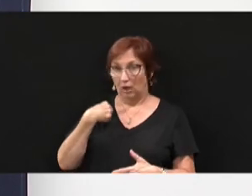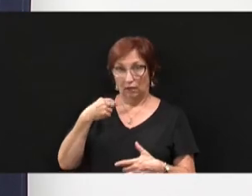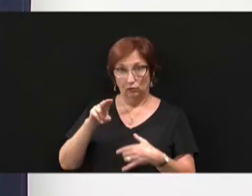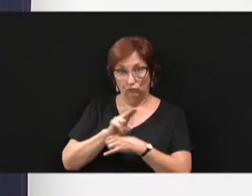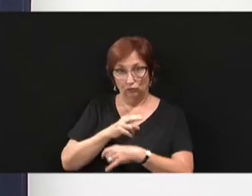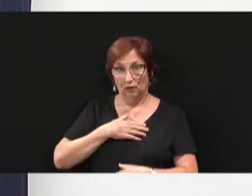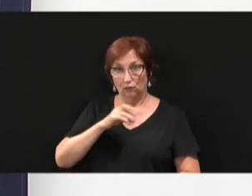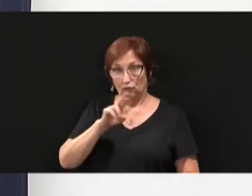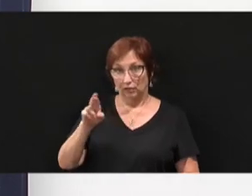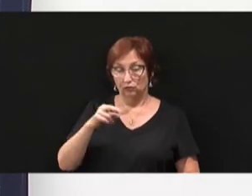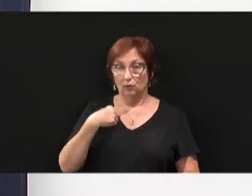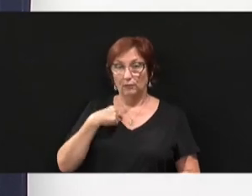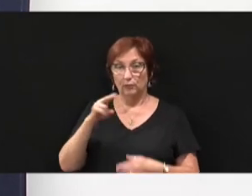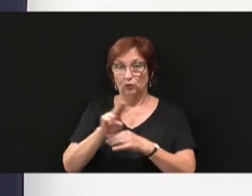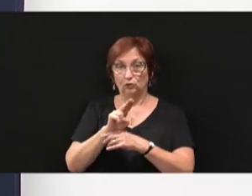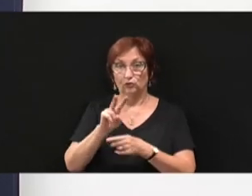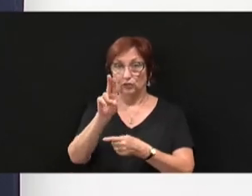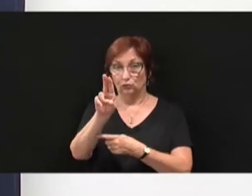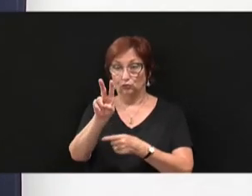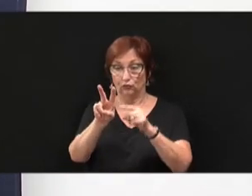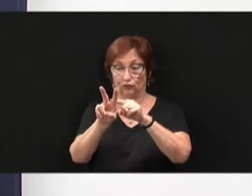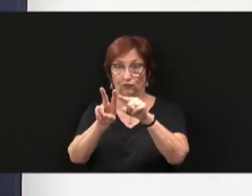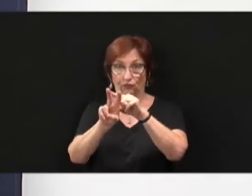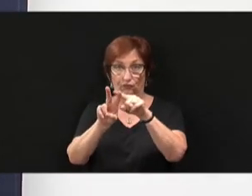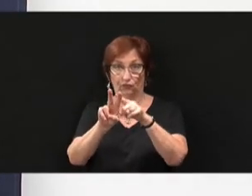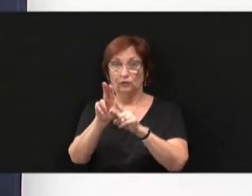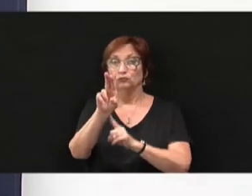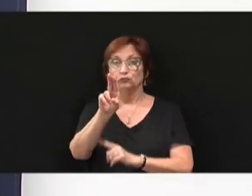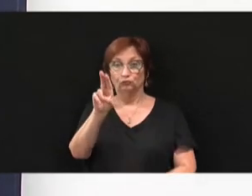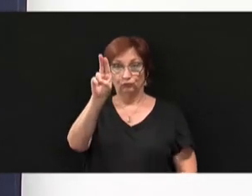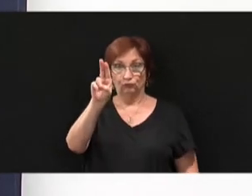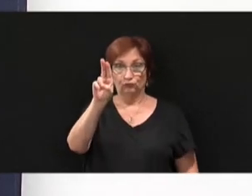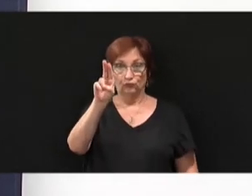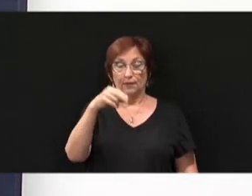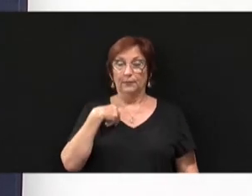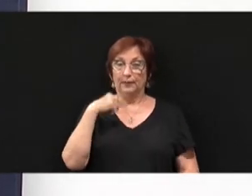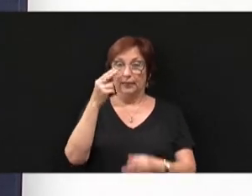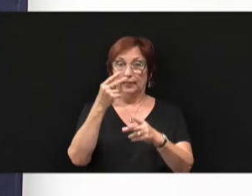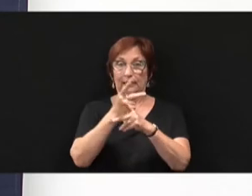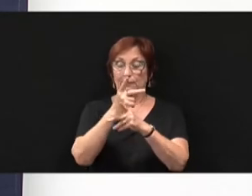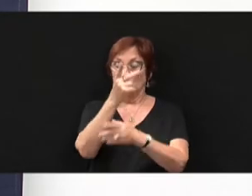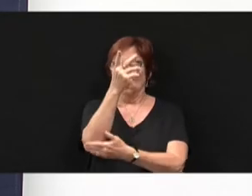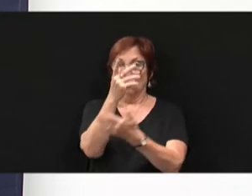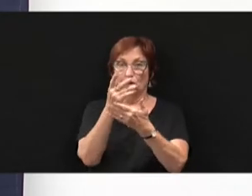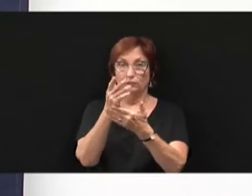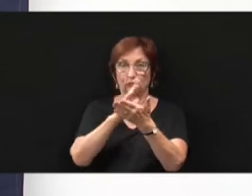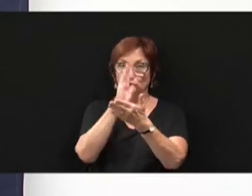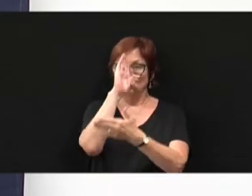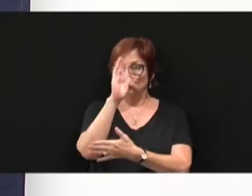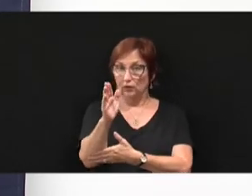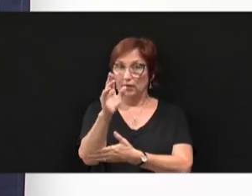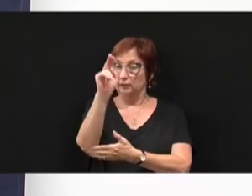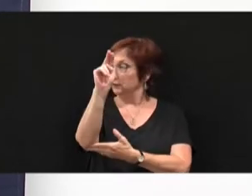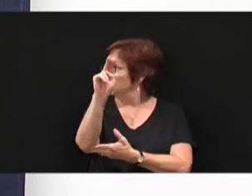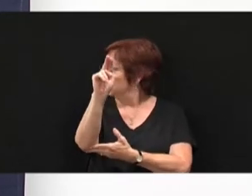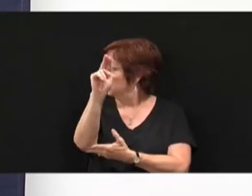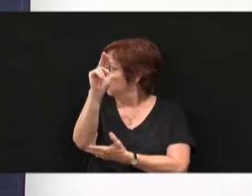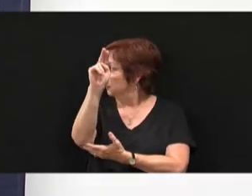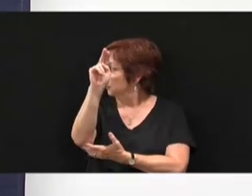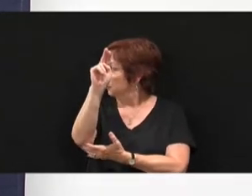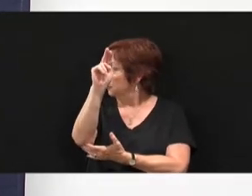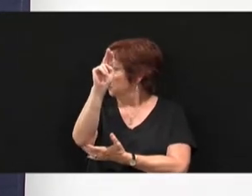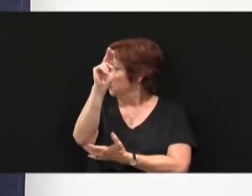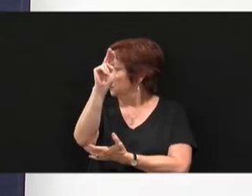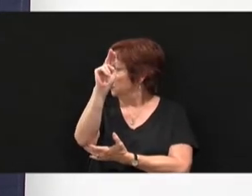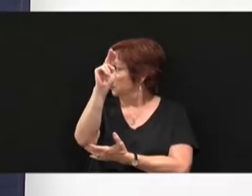I'm going to use these two fingers on my right hand. I'm going to keep my arm nice and straight. This is my marker, and as Lacey says,